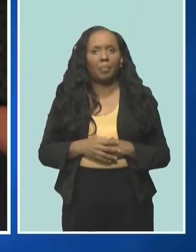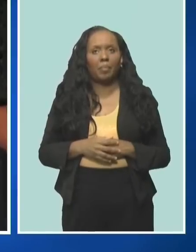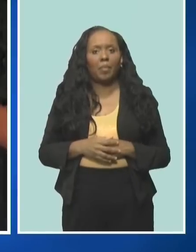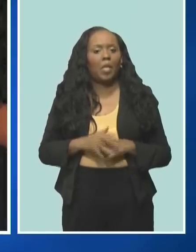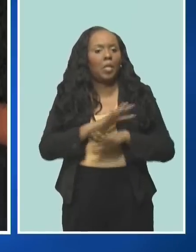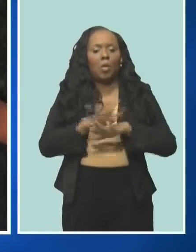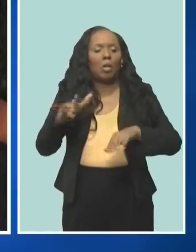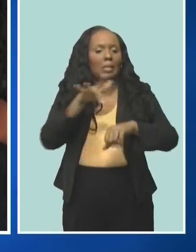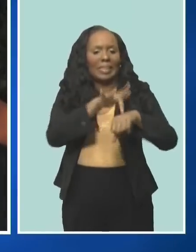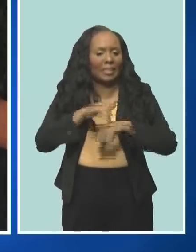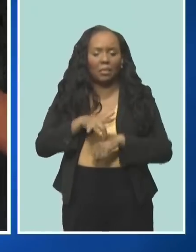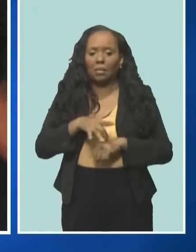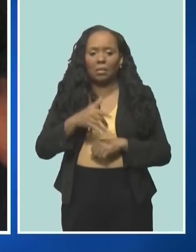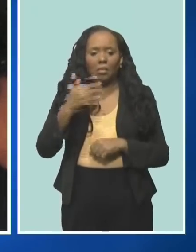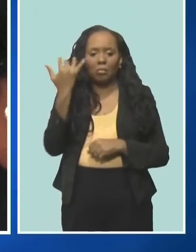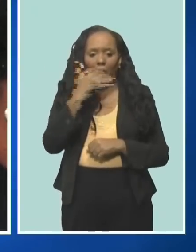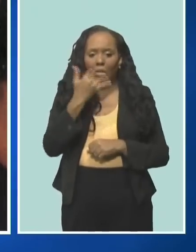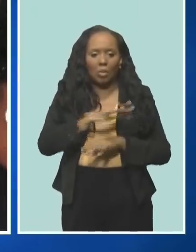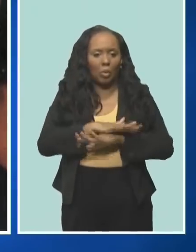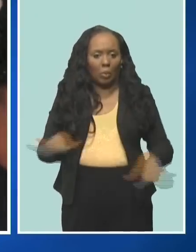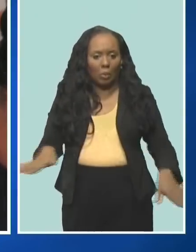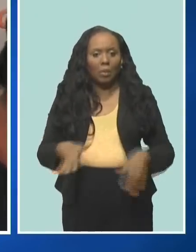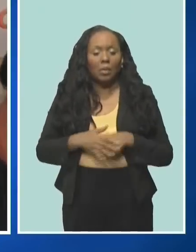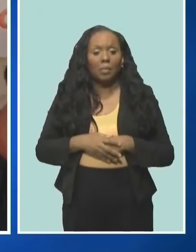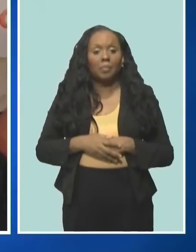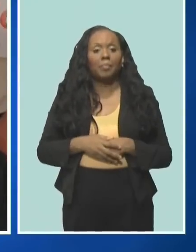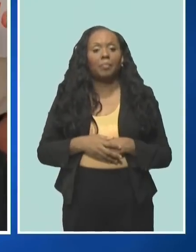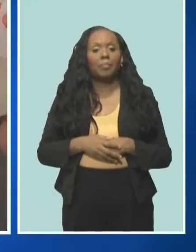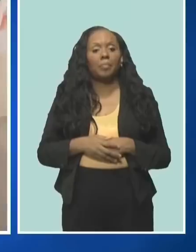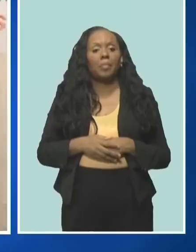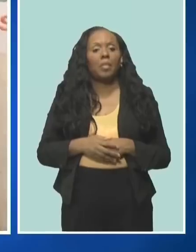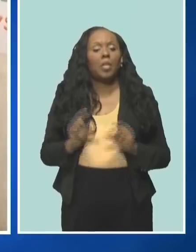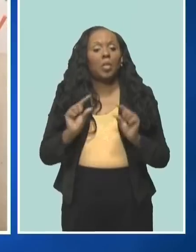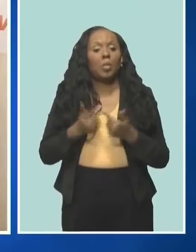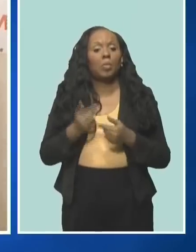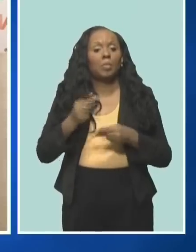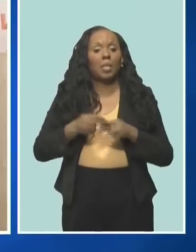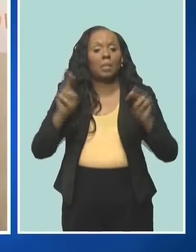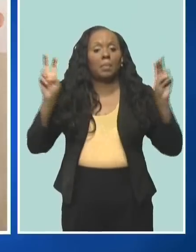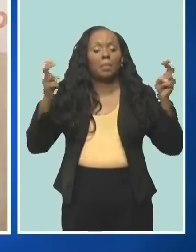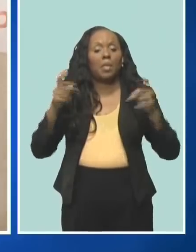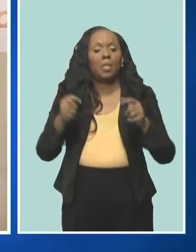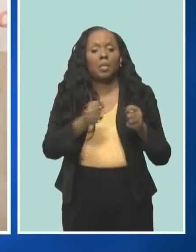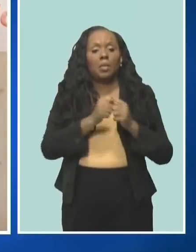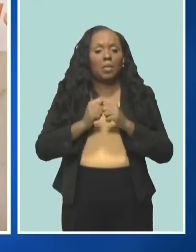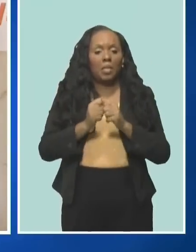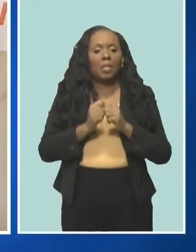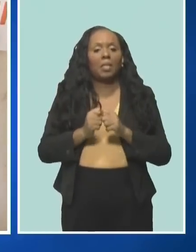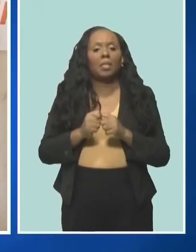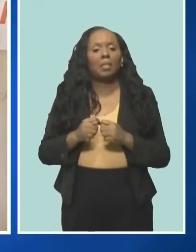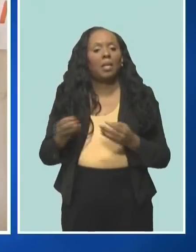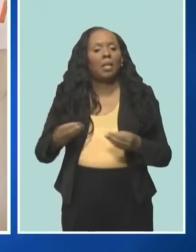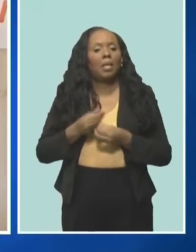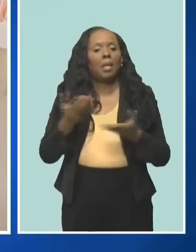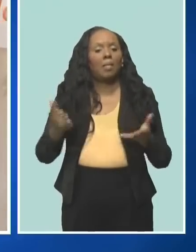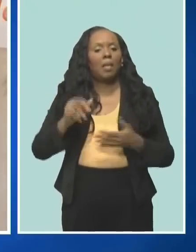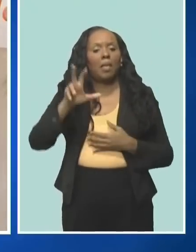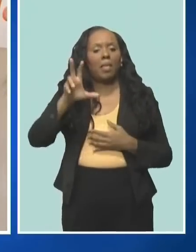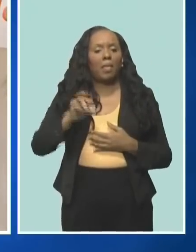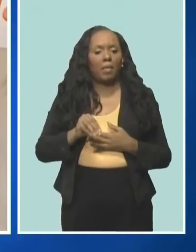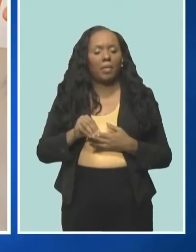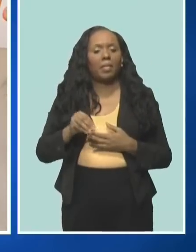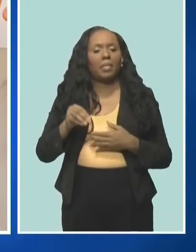The Togetherness Social Group, which is celebrating its 15th anniversary, has awarded 30 11-plus achievers with